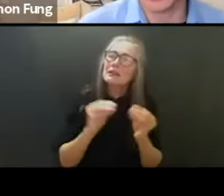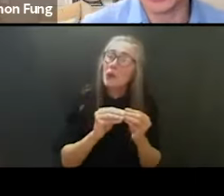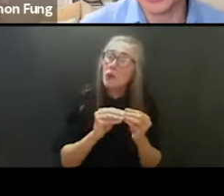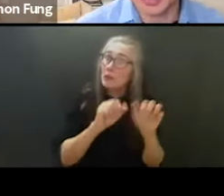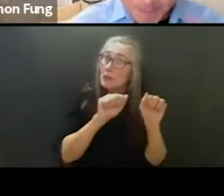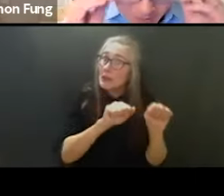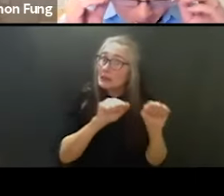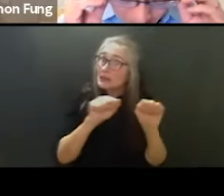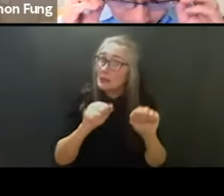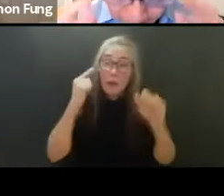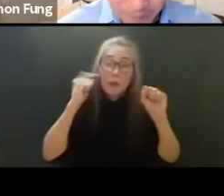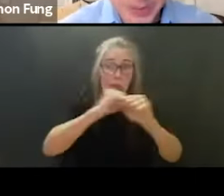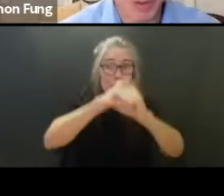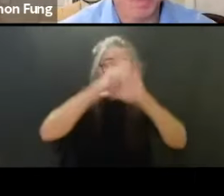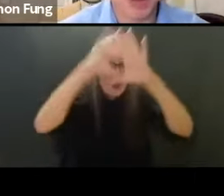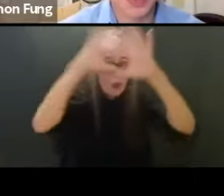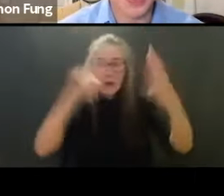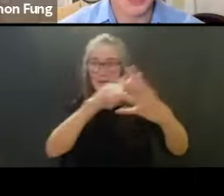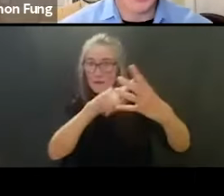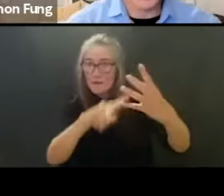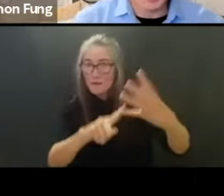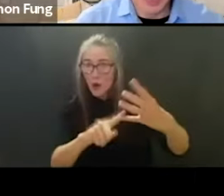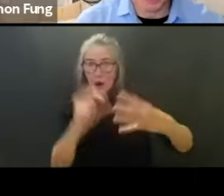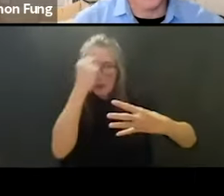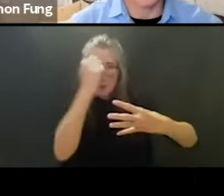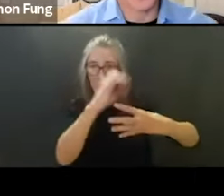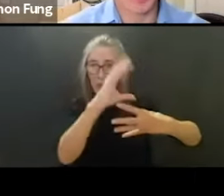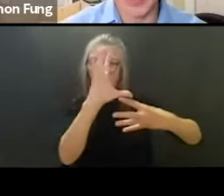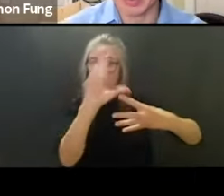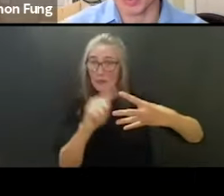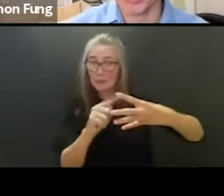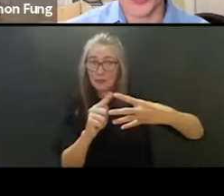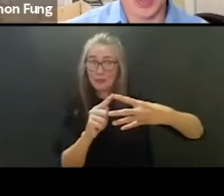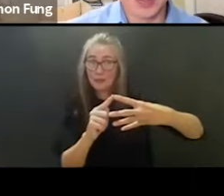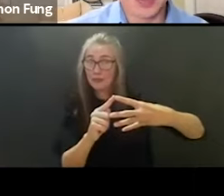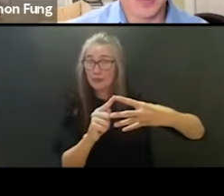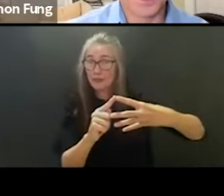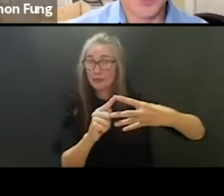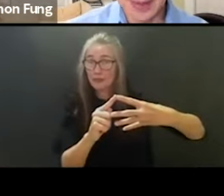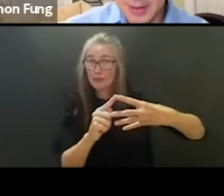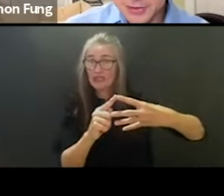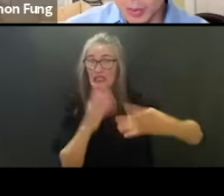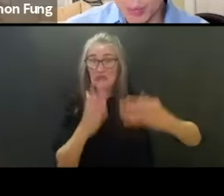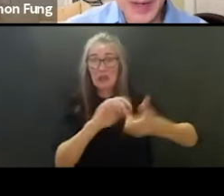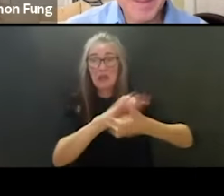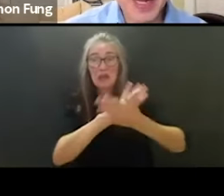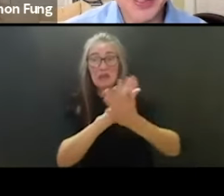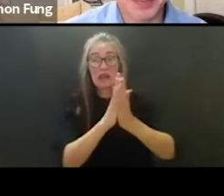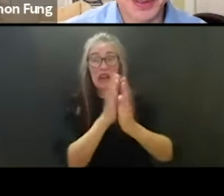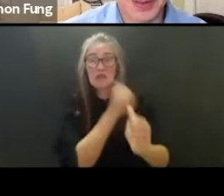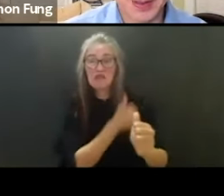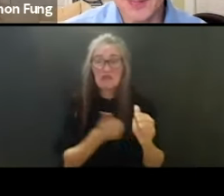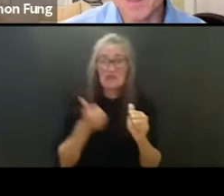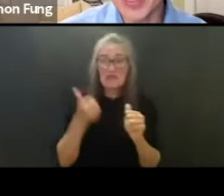scenarios to be a little bit more precise about what the future might hold for us. So one